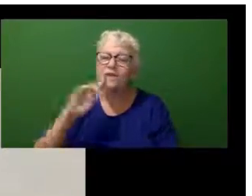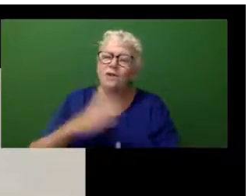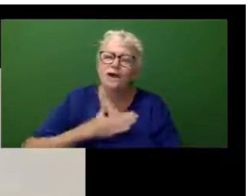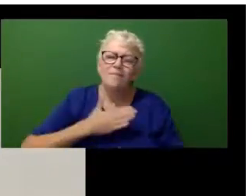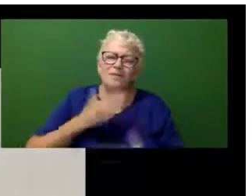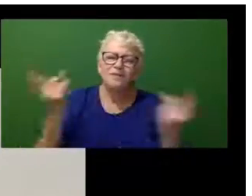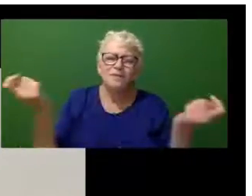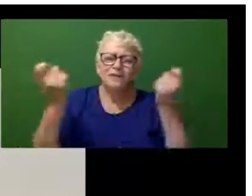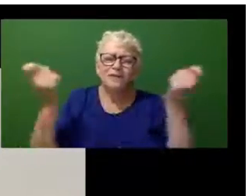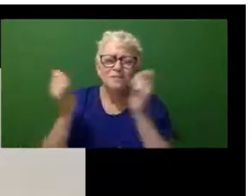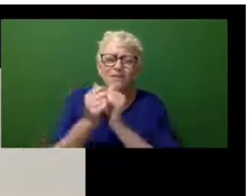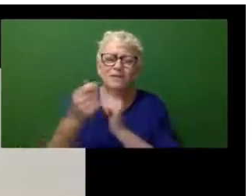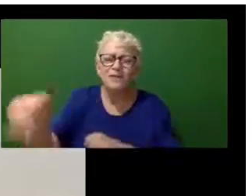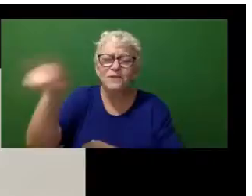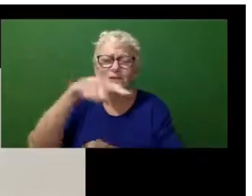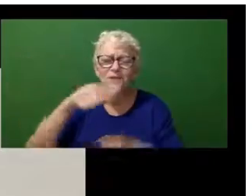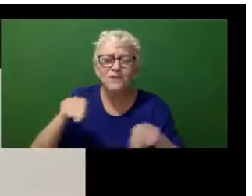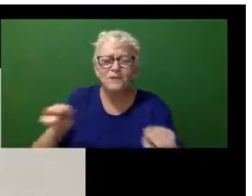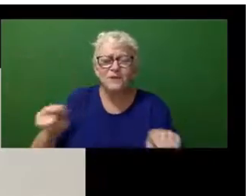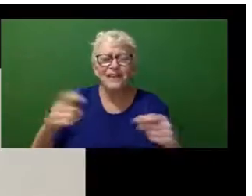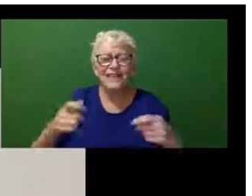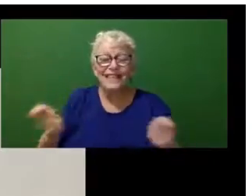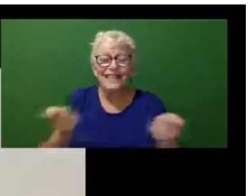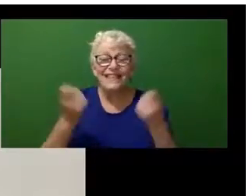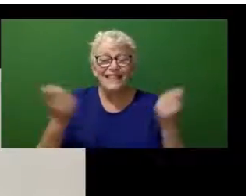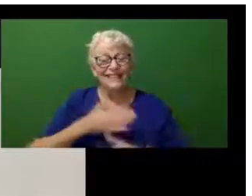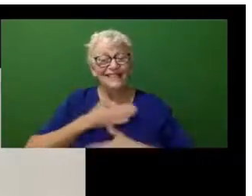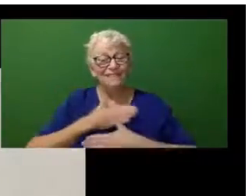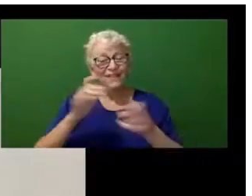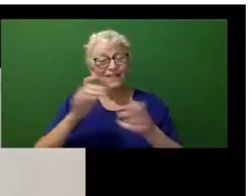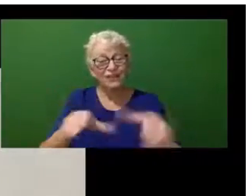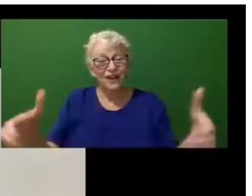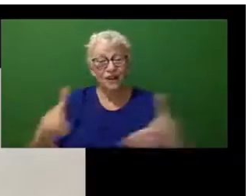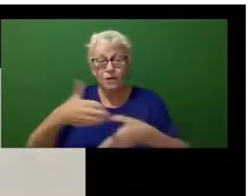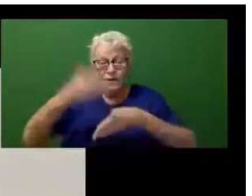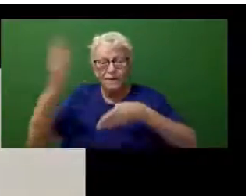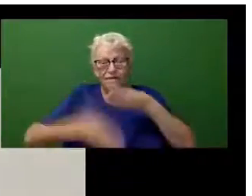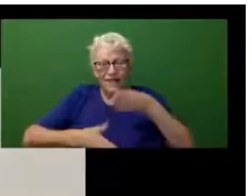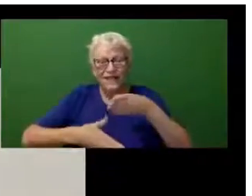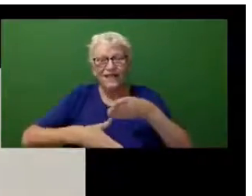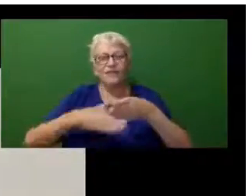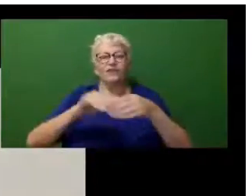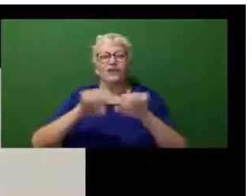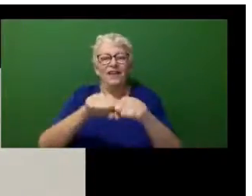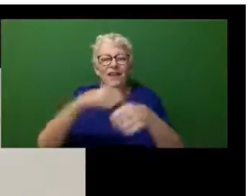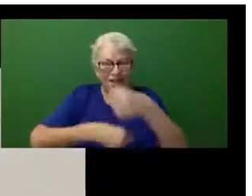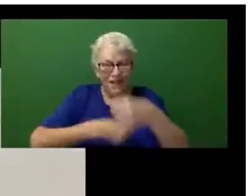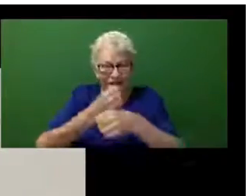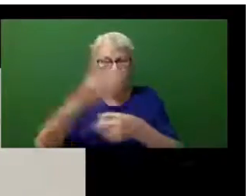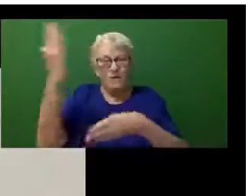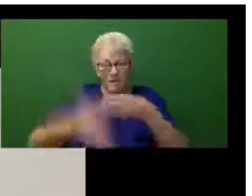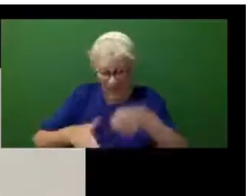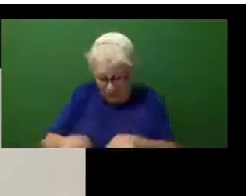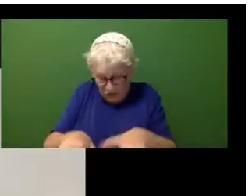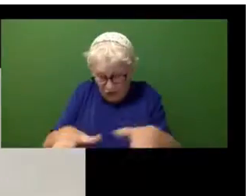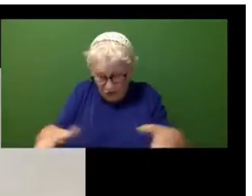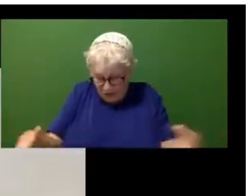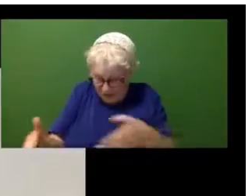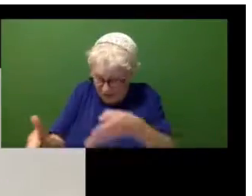to be joining you during the Simchat Torah. We've reached the end of another year. We've reached the end of another